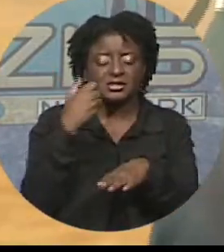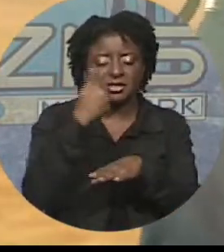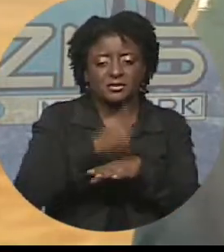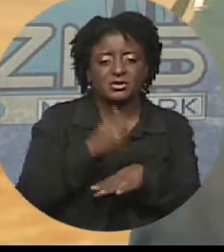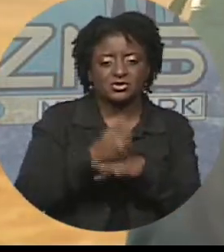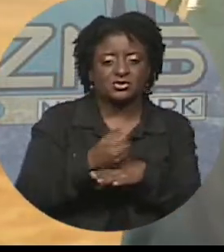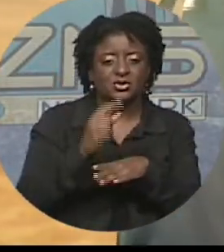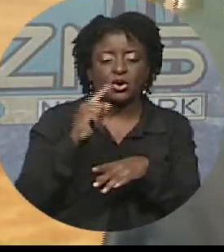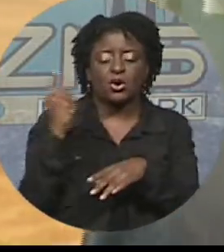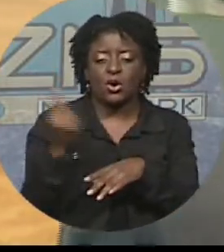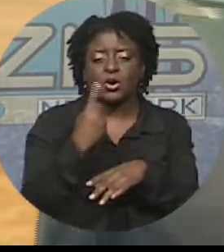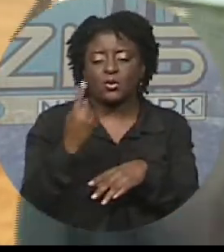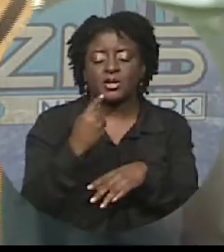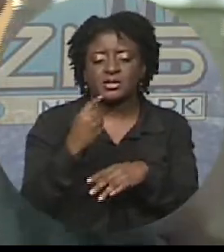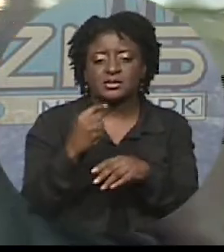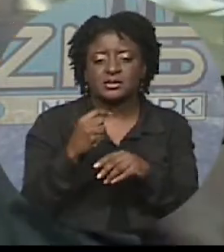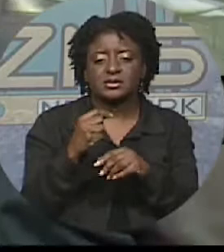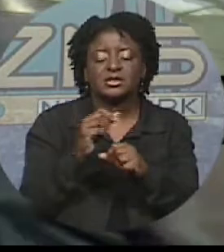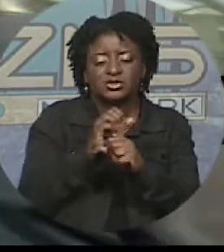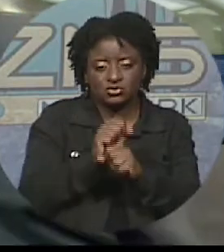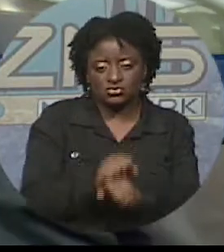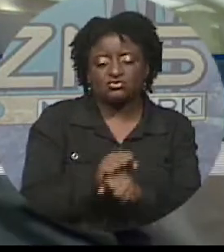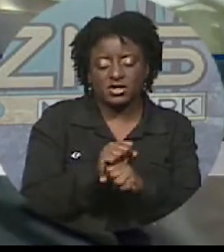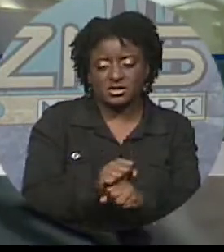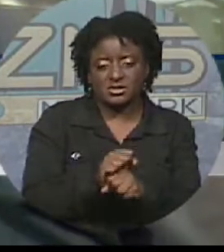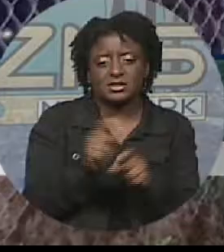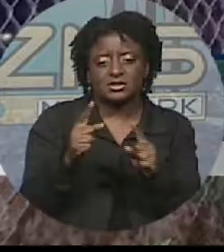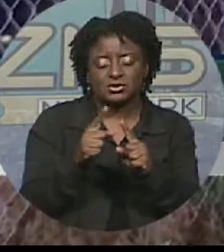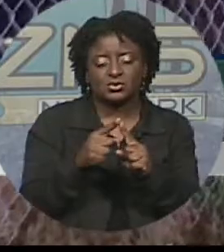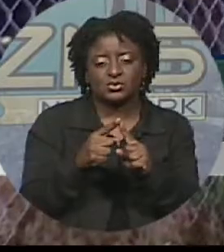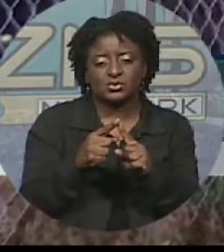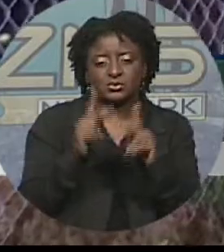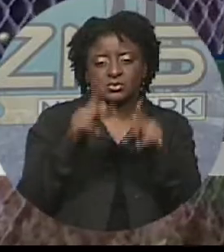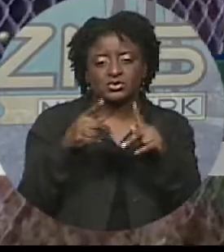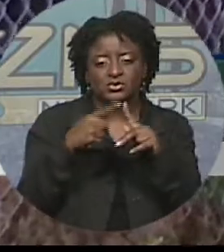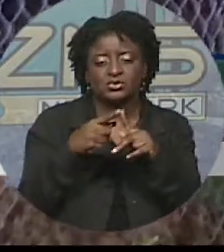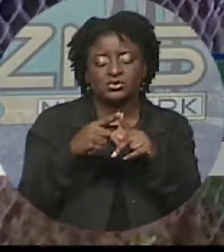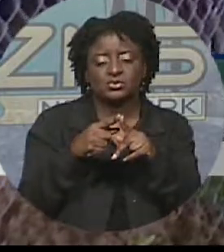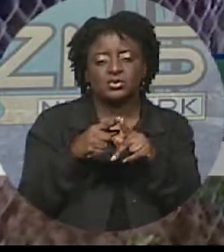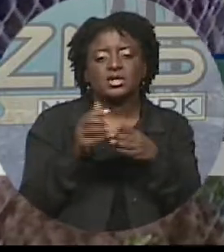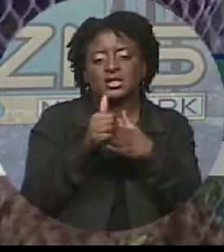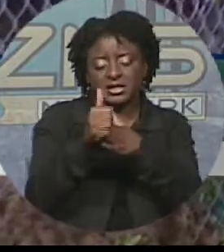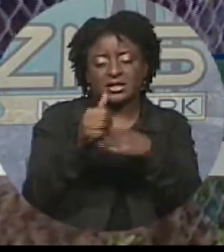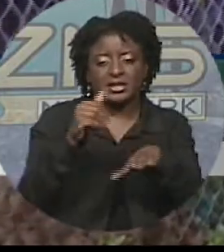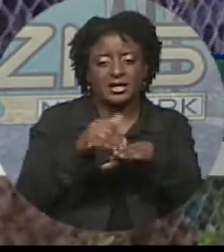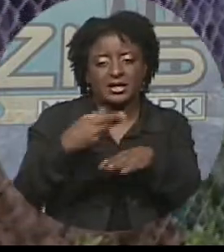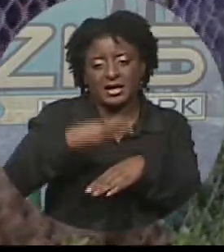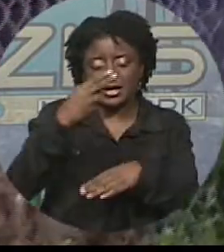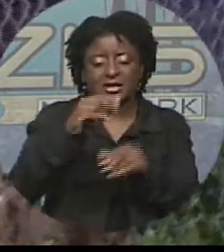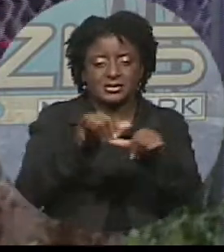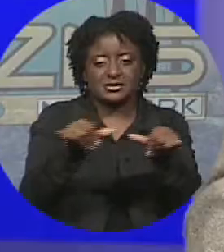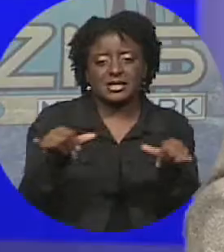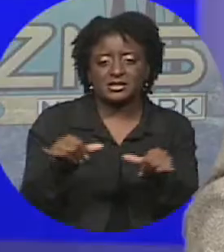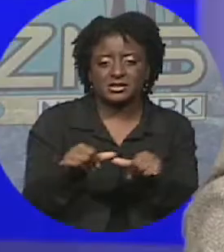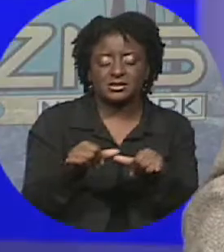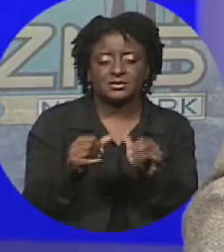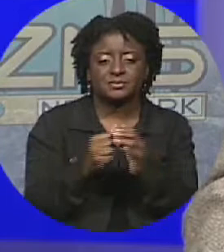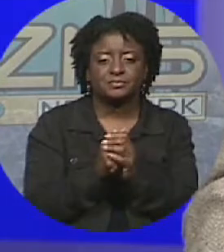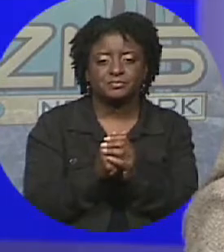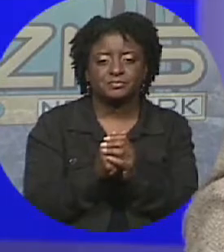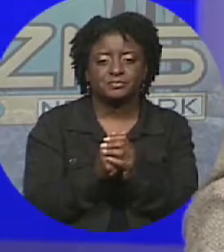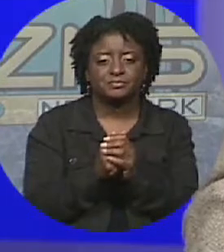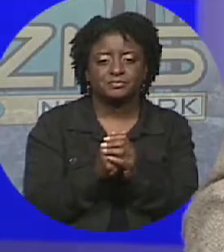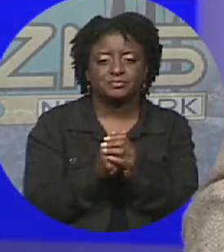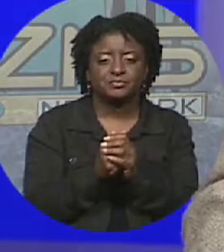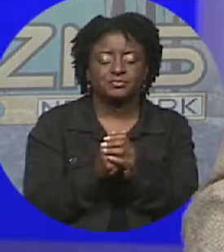stressing to the officials to officiate at a high standard. Reporting for ZNS Total Sports, I am Julian Gibson. All right,